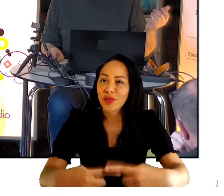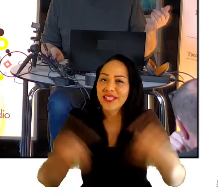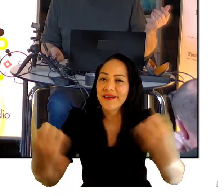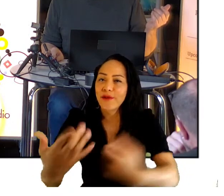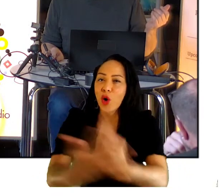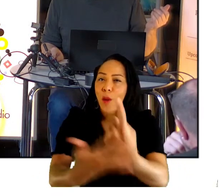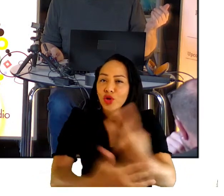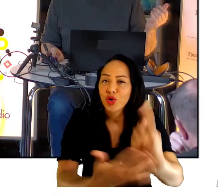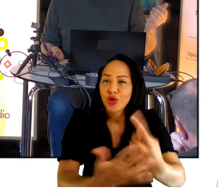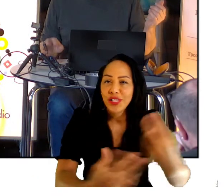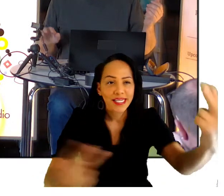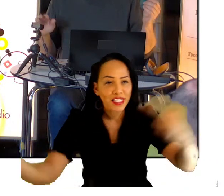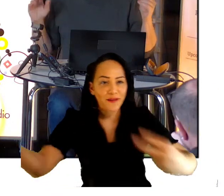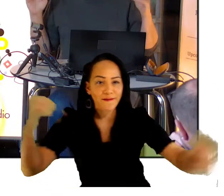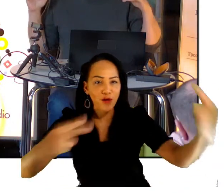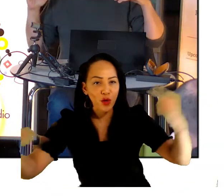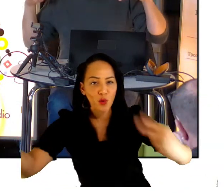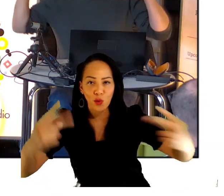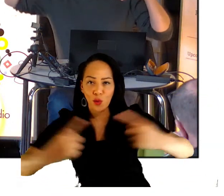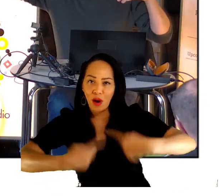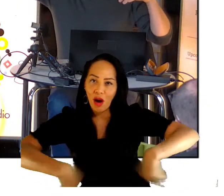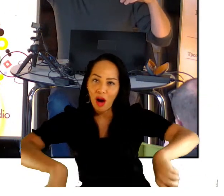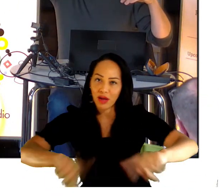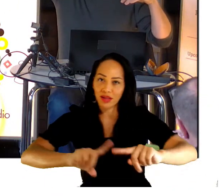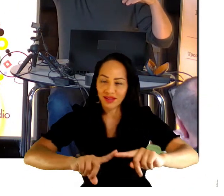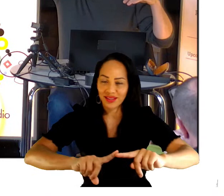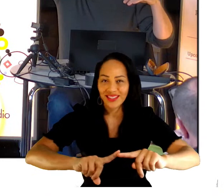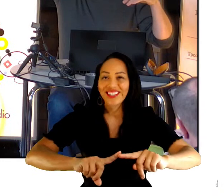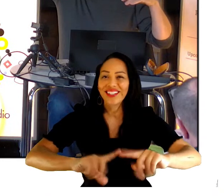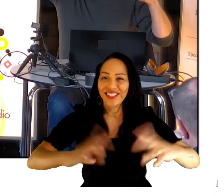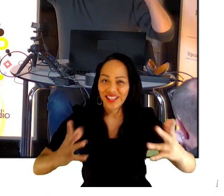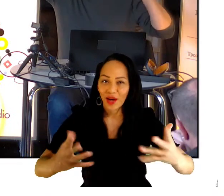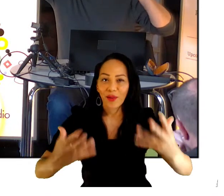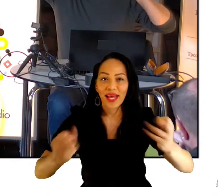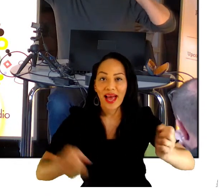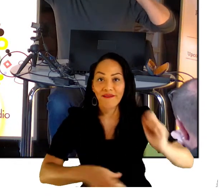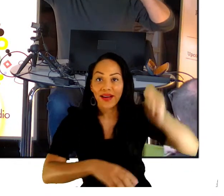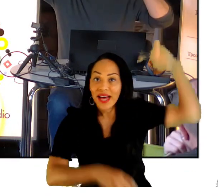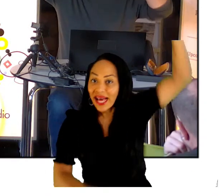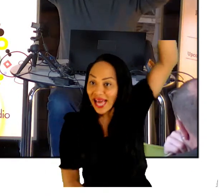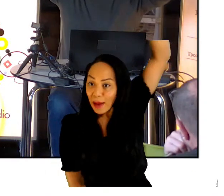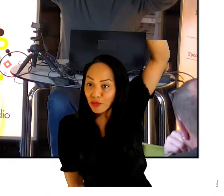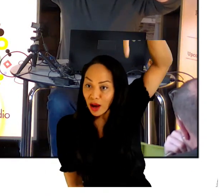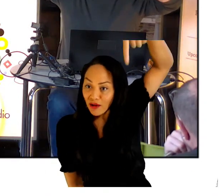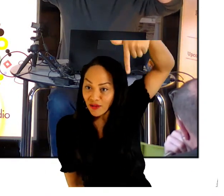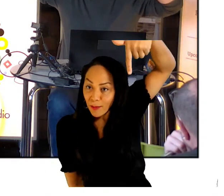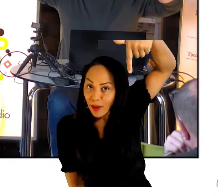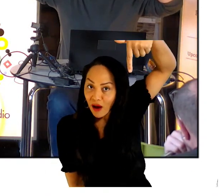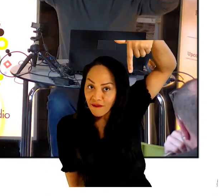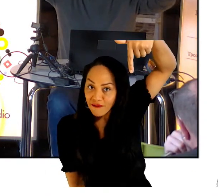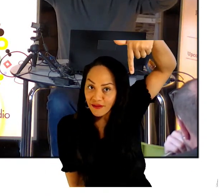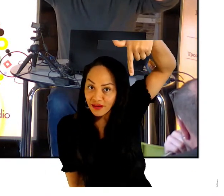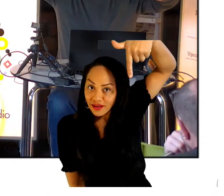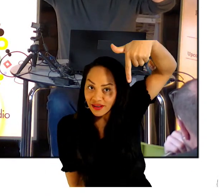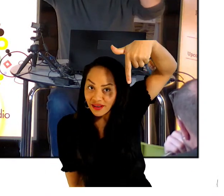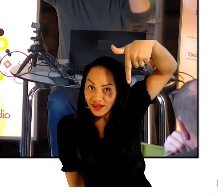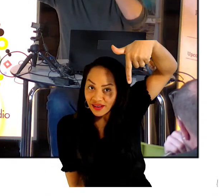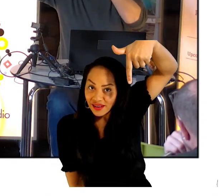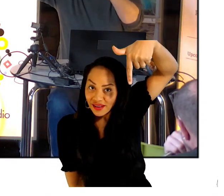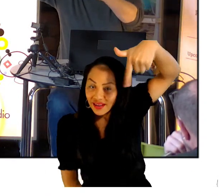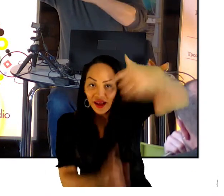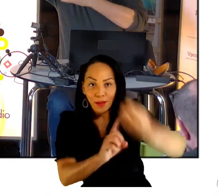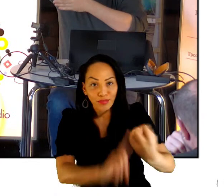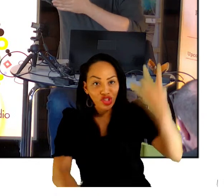stage. In the show we employ a camera from above, so that the audience can, which we project onto the back screen, so the audience can